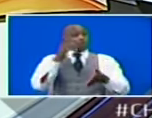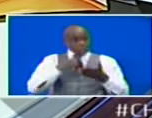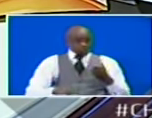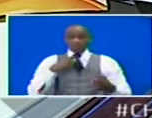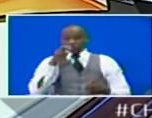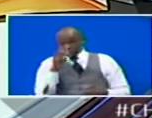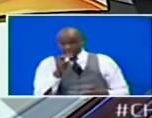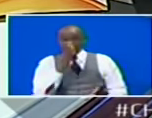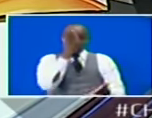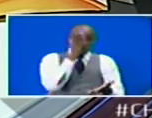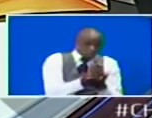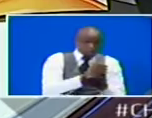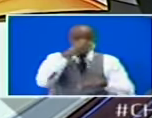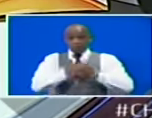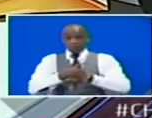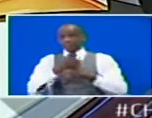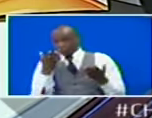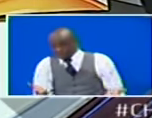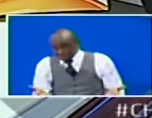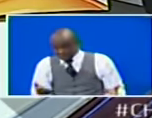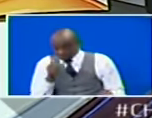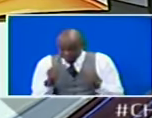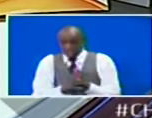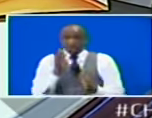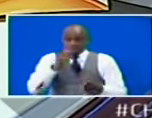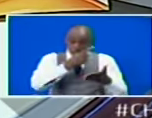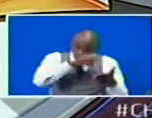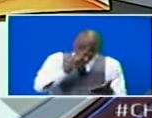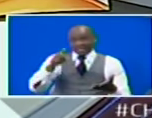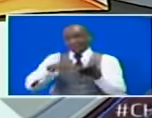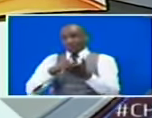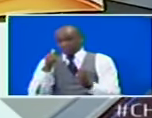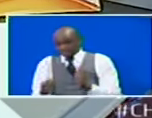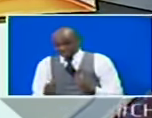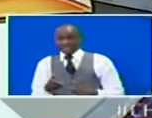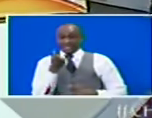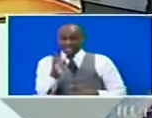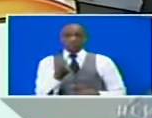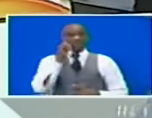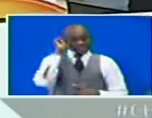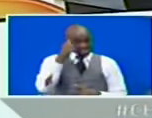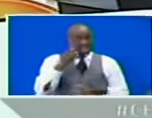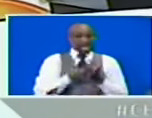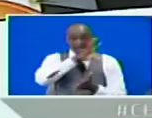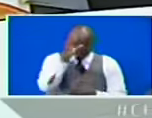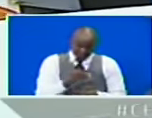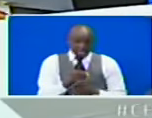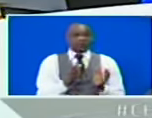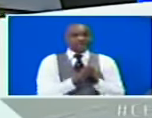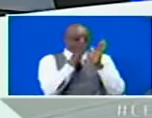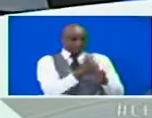our facts and take a look at what's true, what's not, what's correct, what's incorrect. Alphonse Shundu, who's the Kenya editor of Africa Check, joins